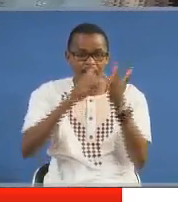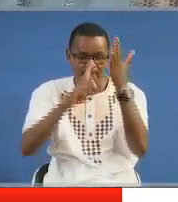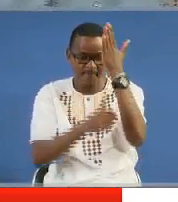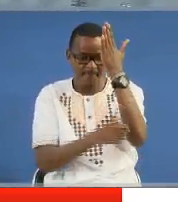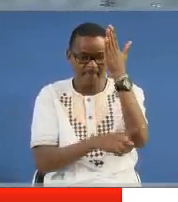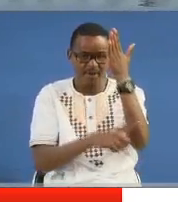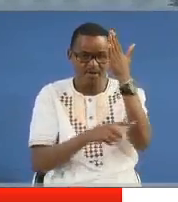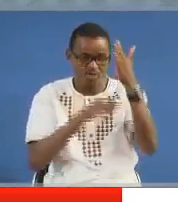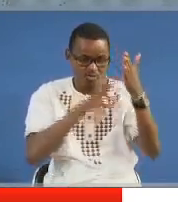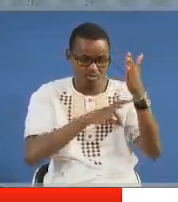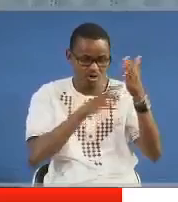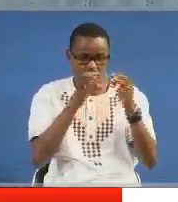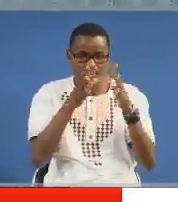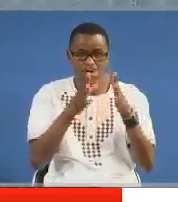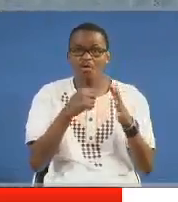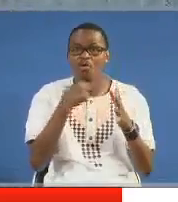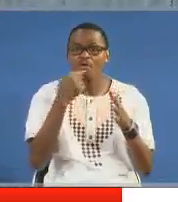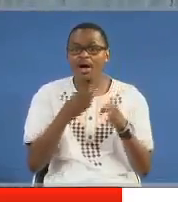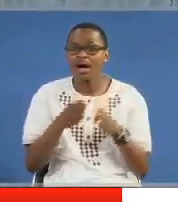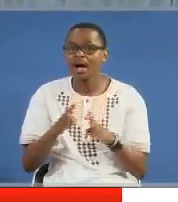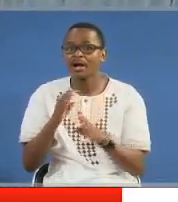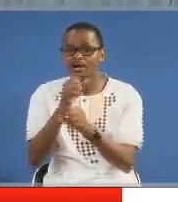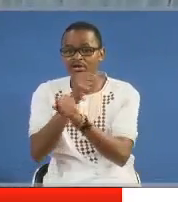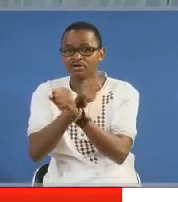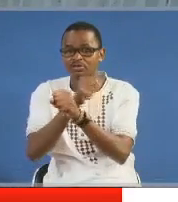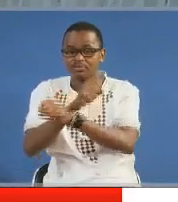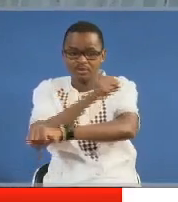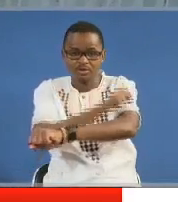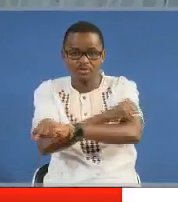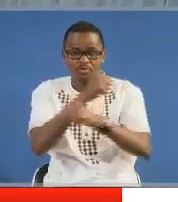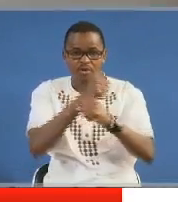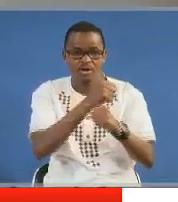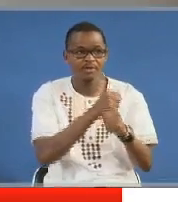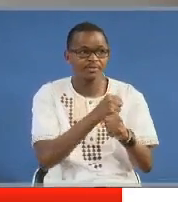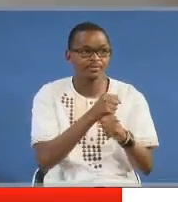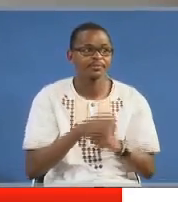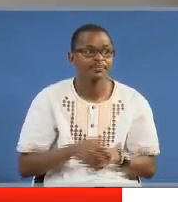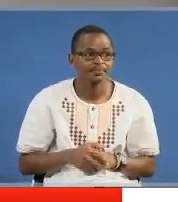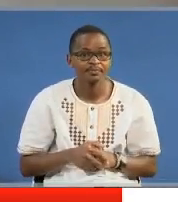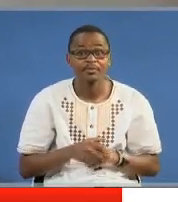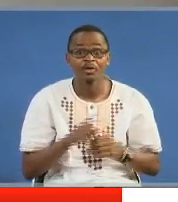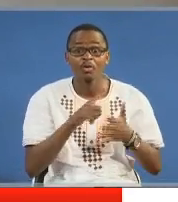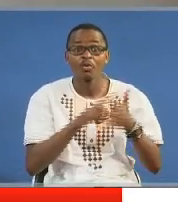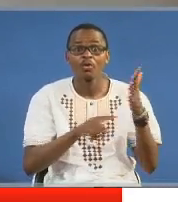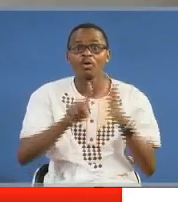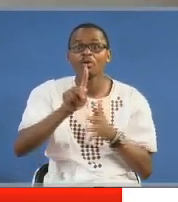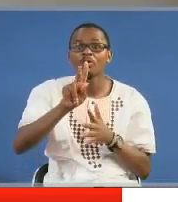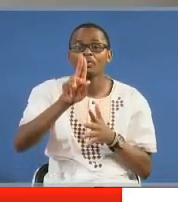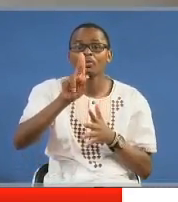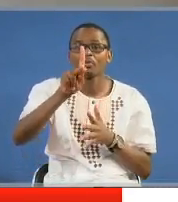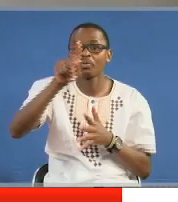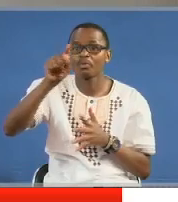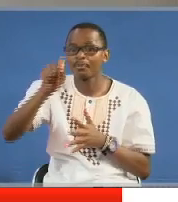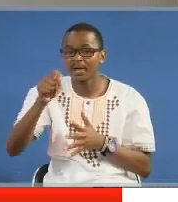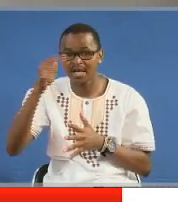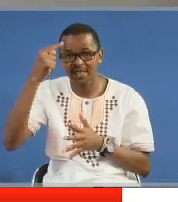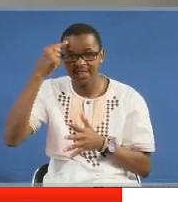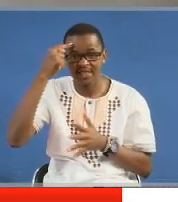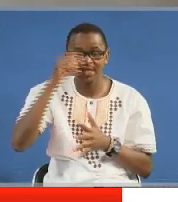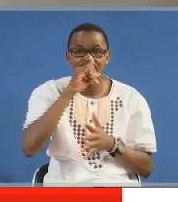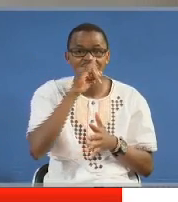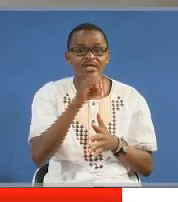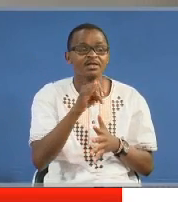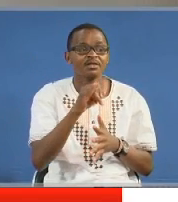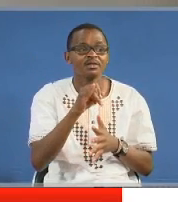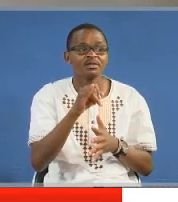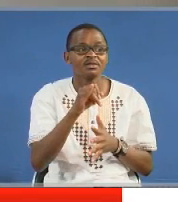quality assurance officers who allowed unsafe schools to operate. What KUPPET thinks is